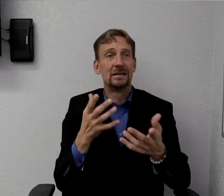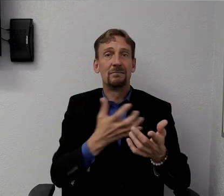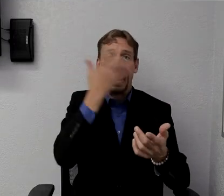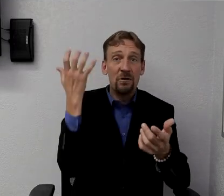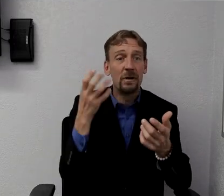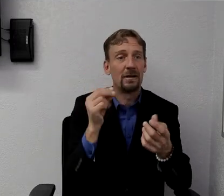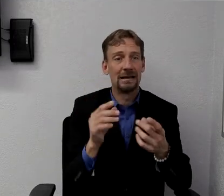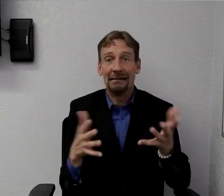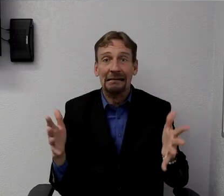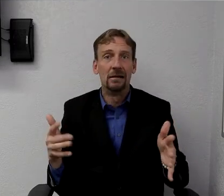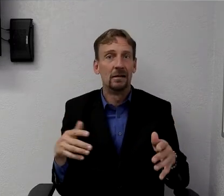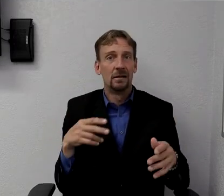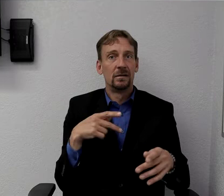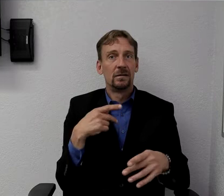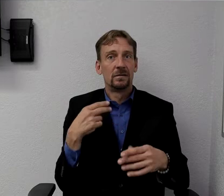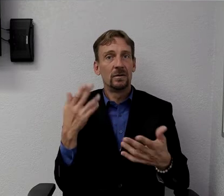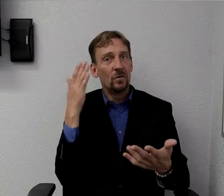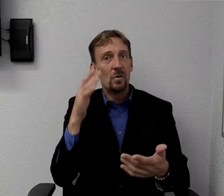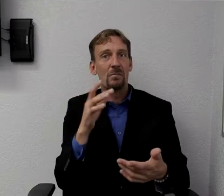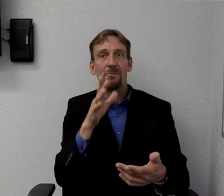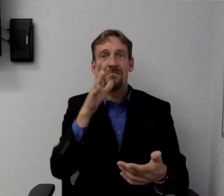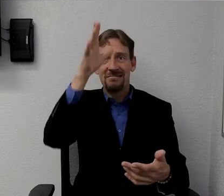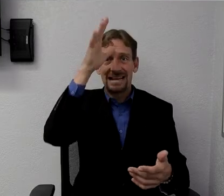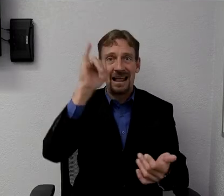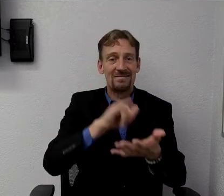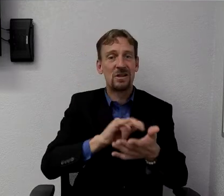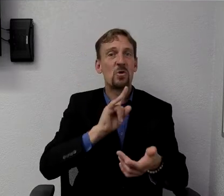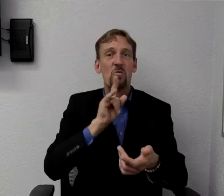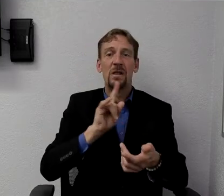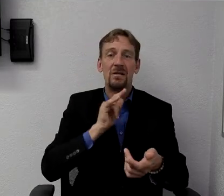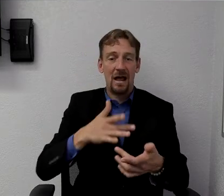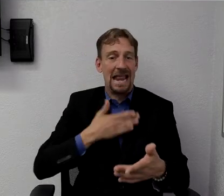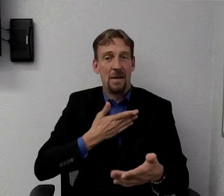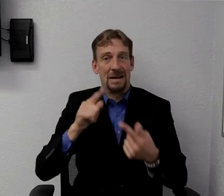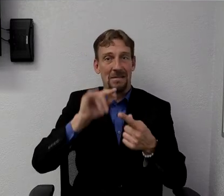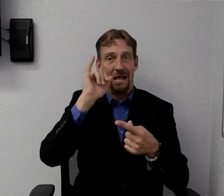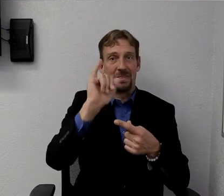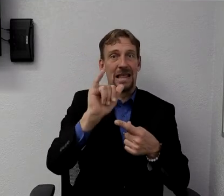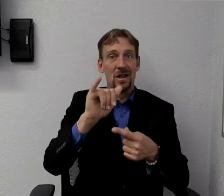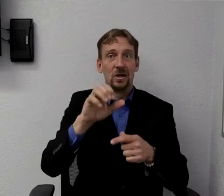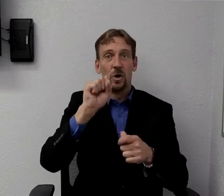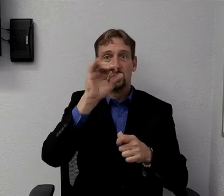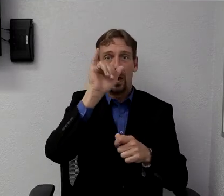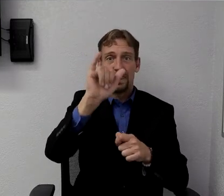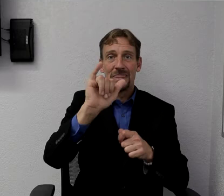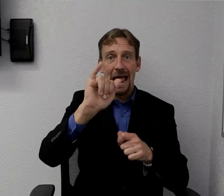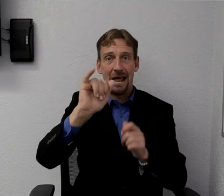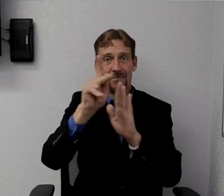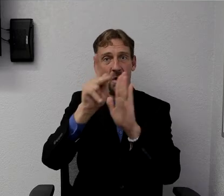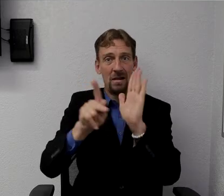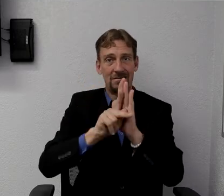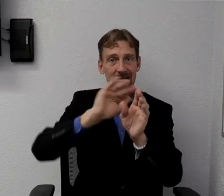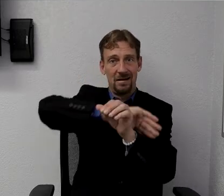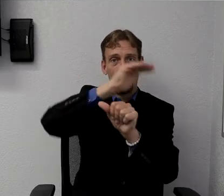of parents and family members who are angry about such a prospect in our community. Does such a blanket policy exist